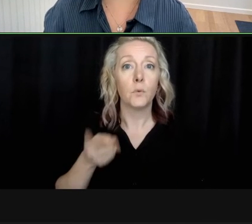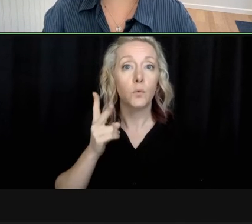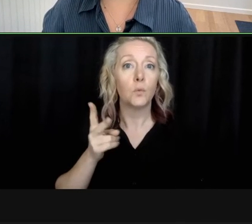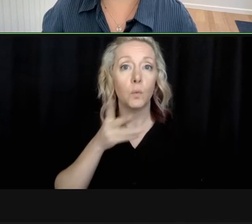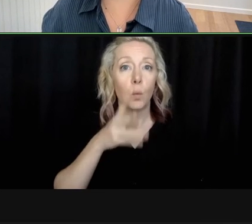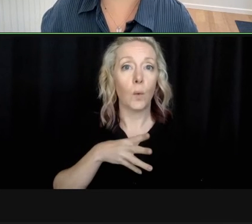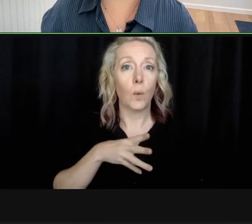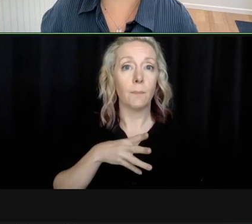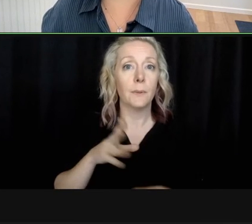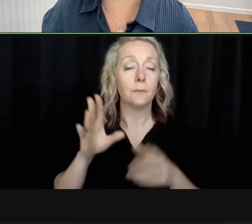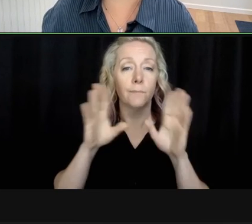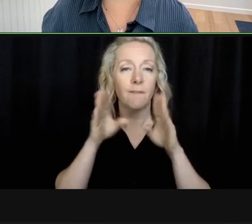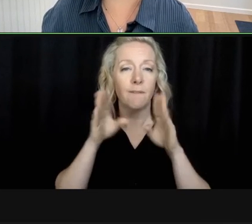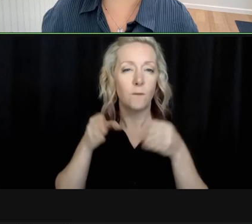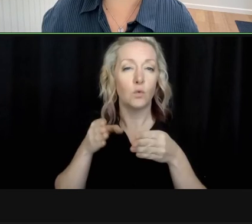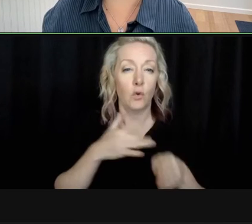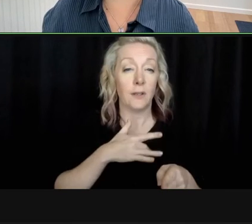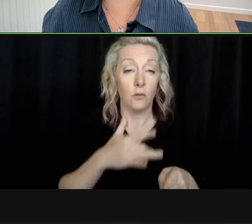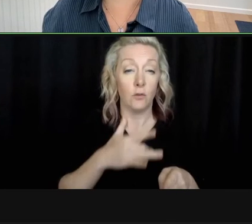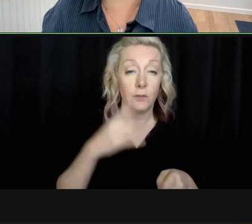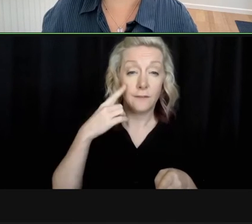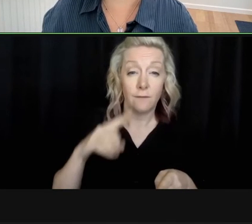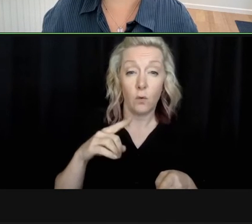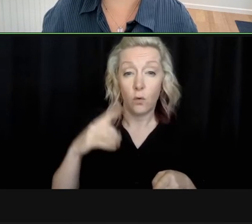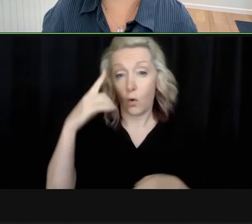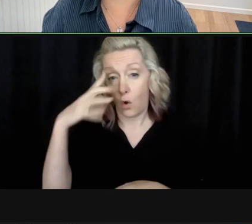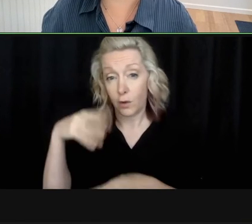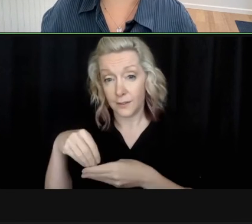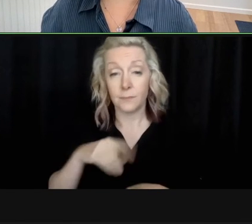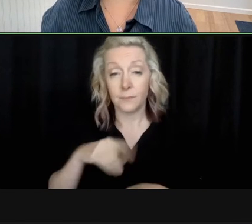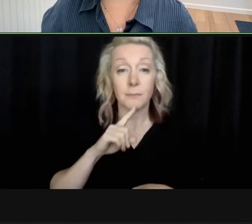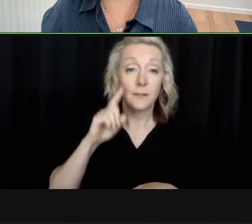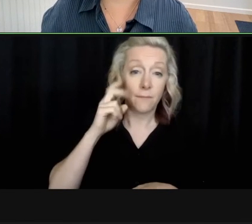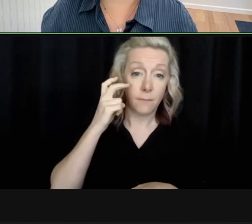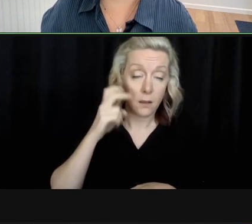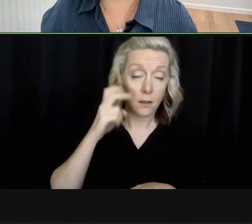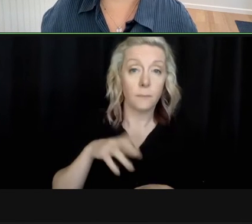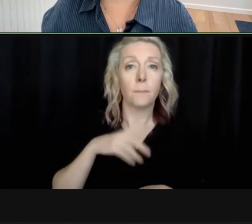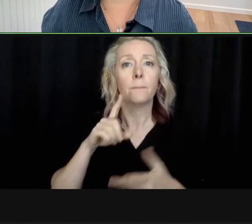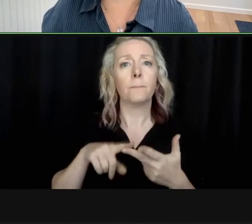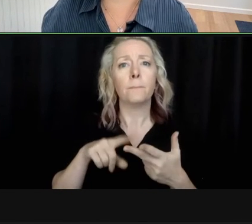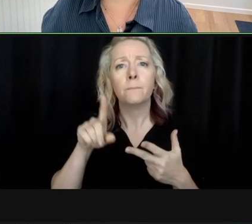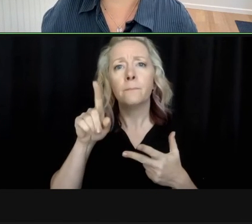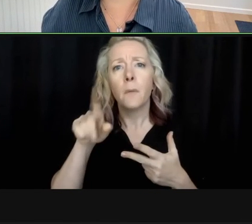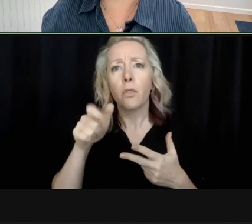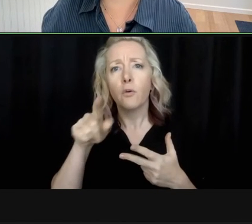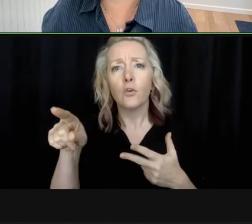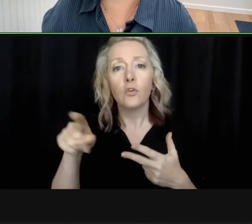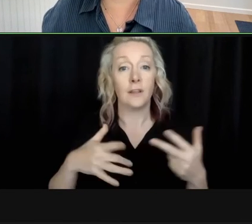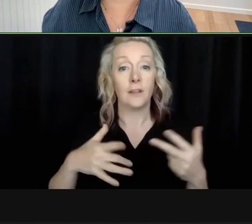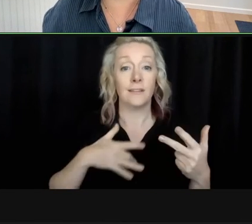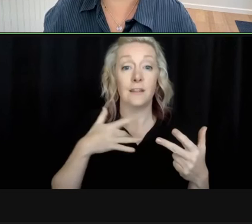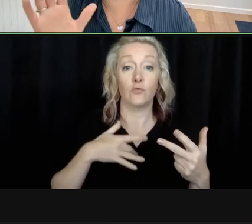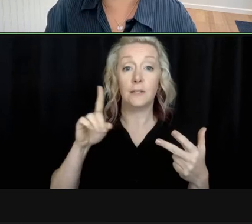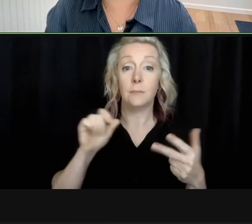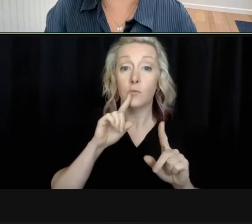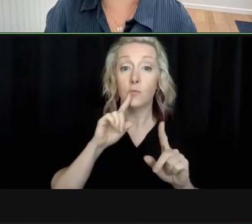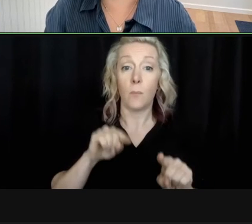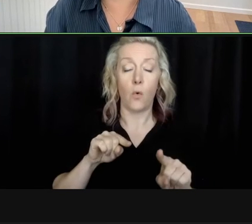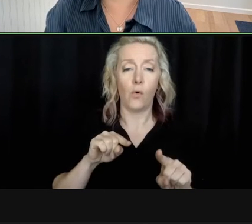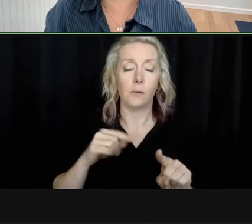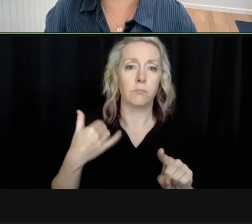about characteristics between autism and deafblindness. There's a terrific sensory disabilities report that has